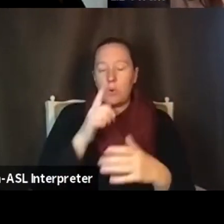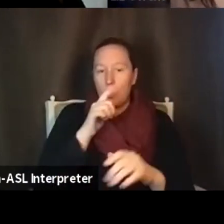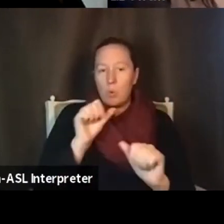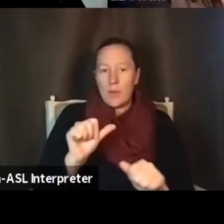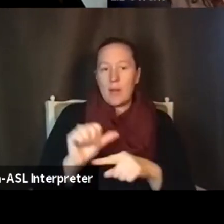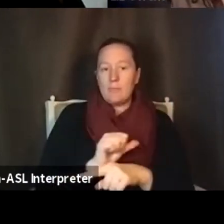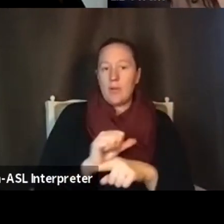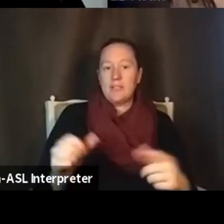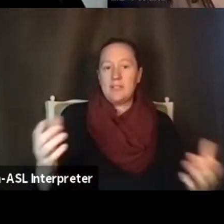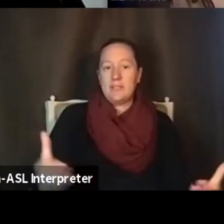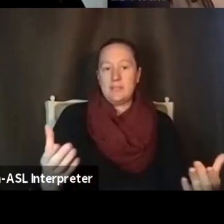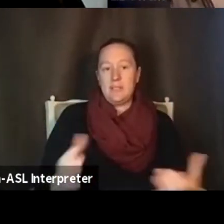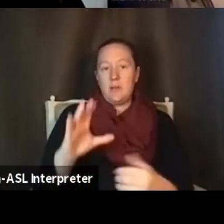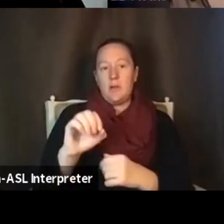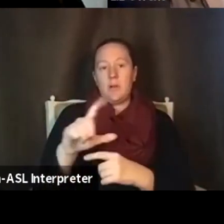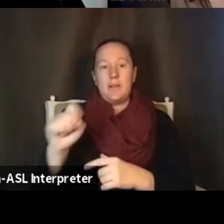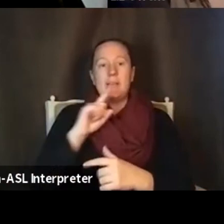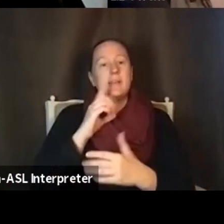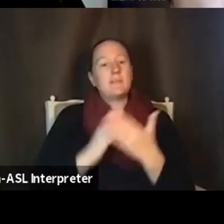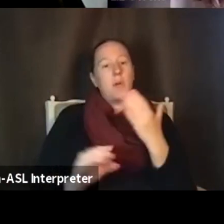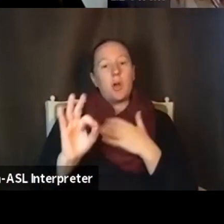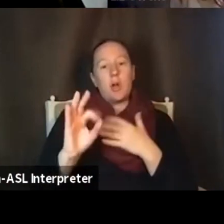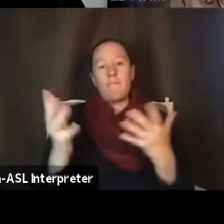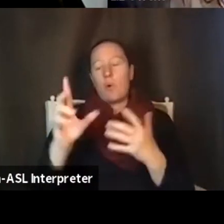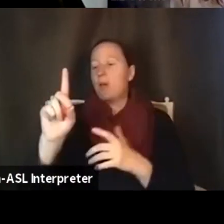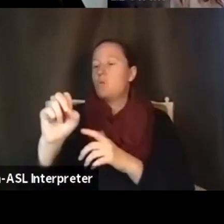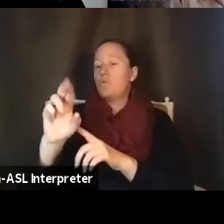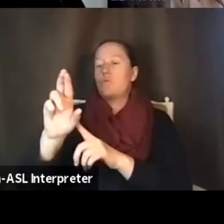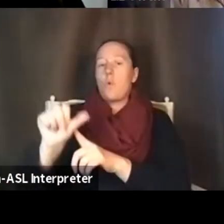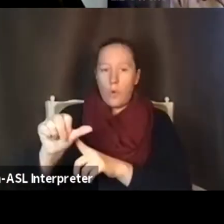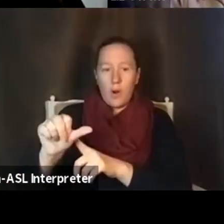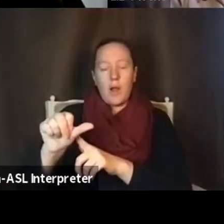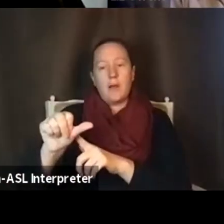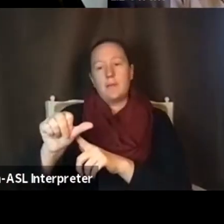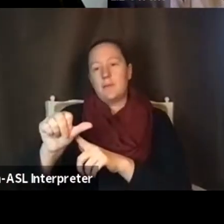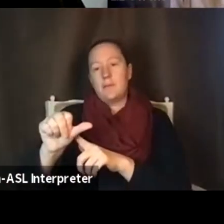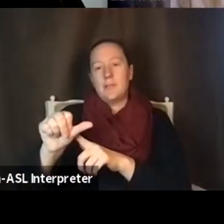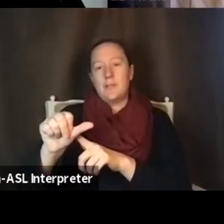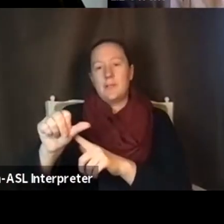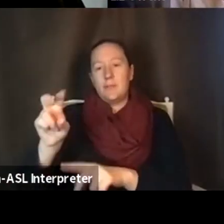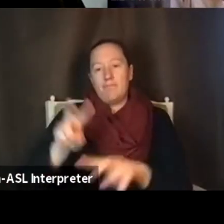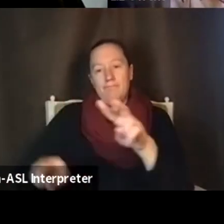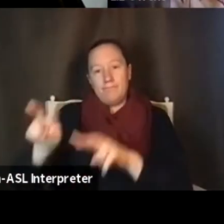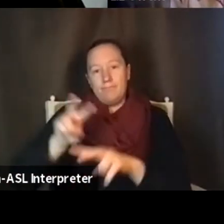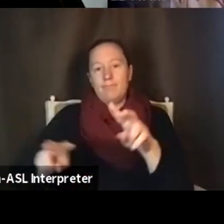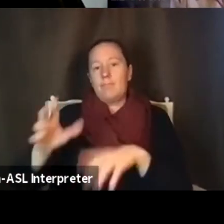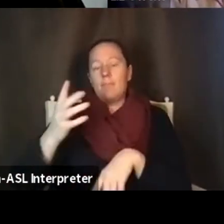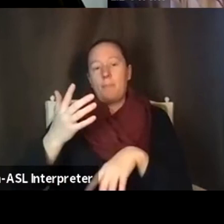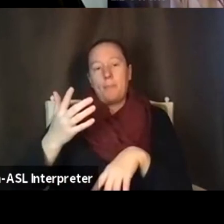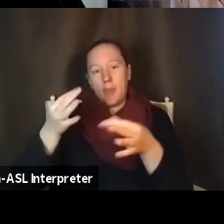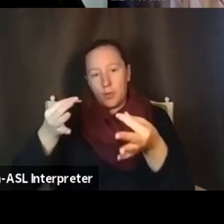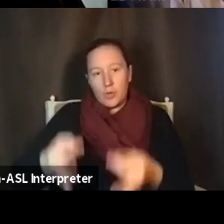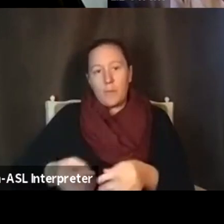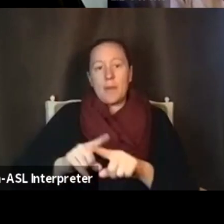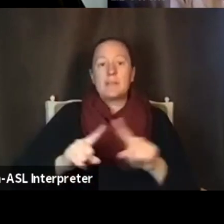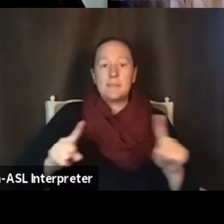within Colorado is really part of what DORA oversees. But I think there's absolutely opportunities for us to think